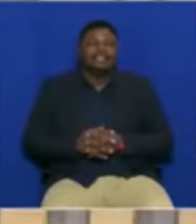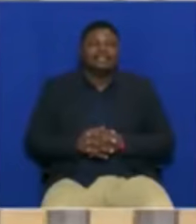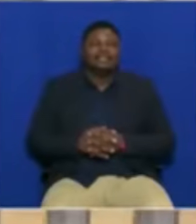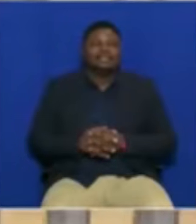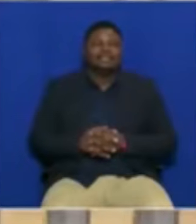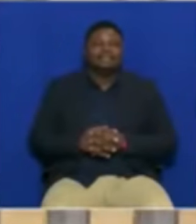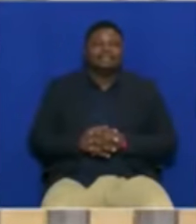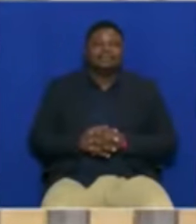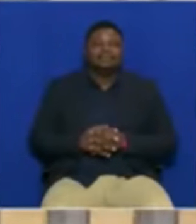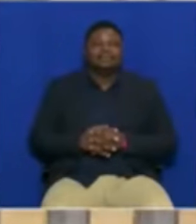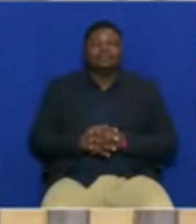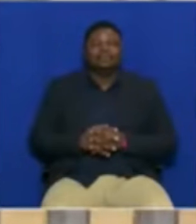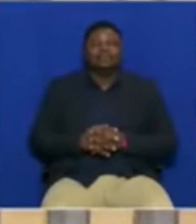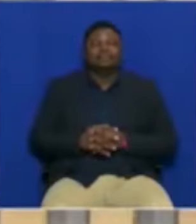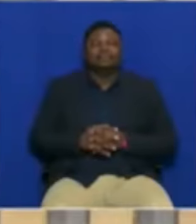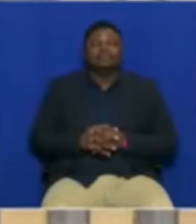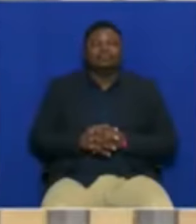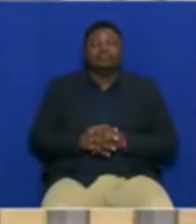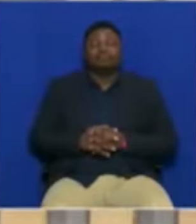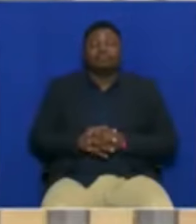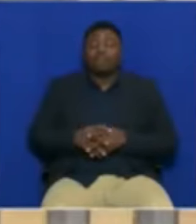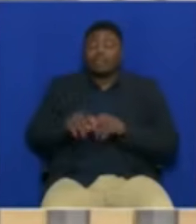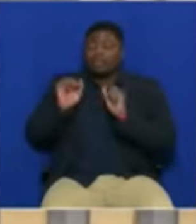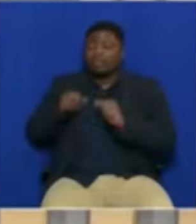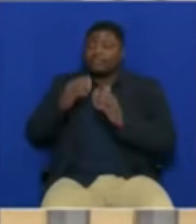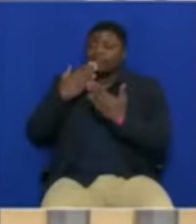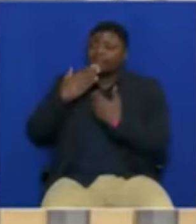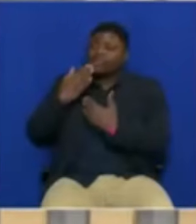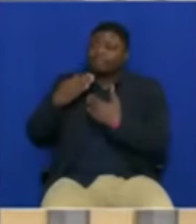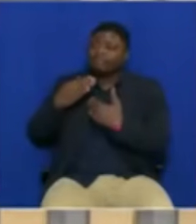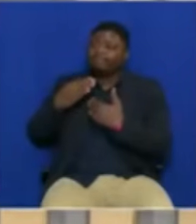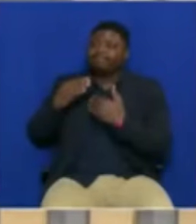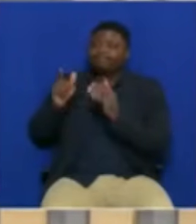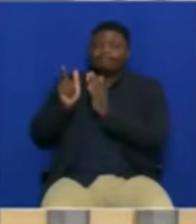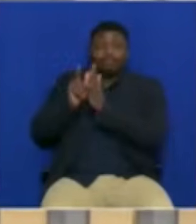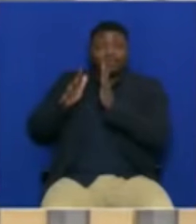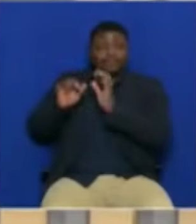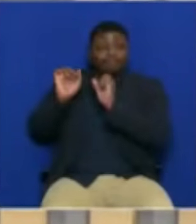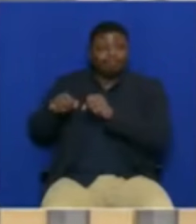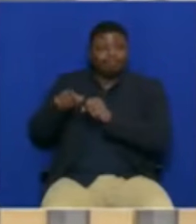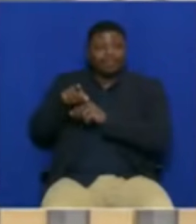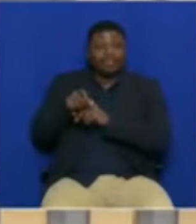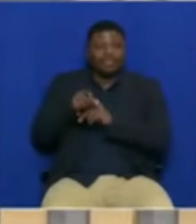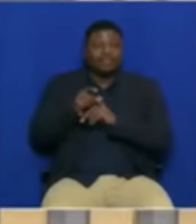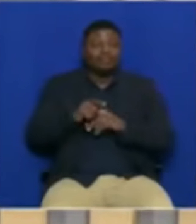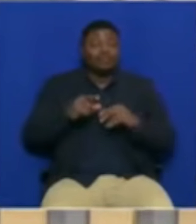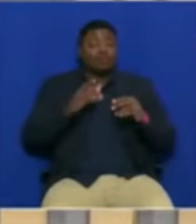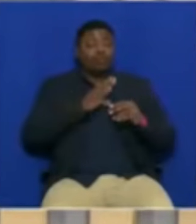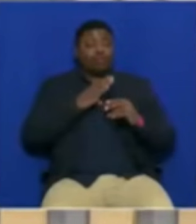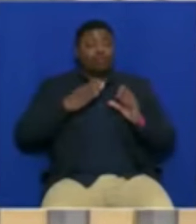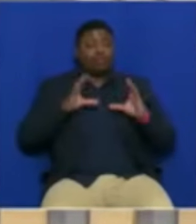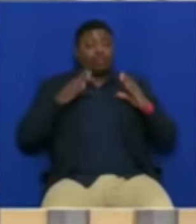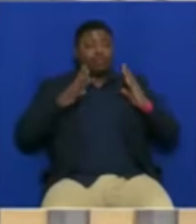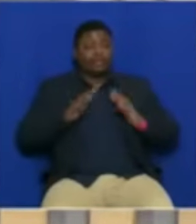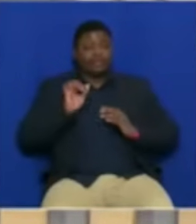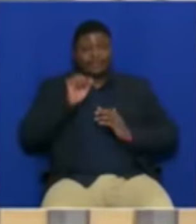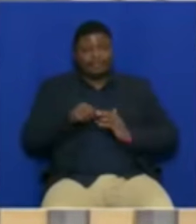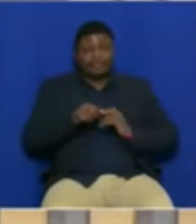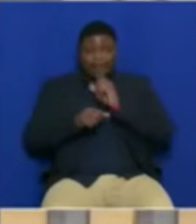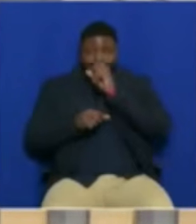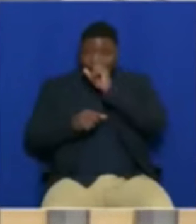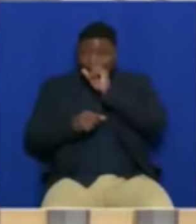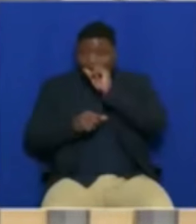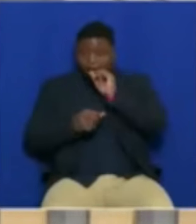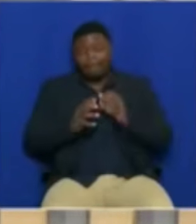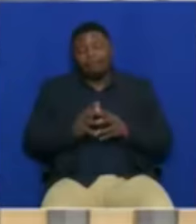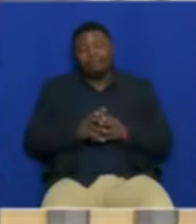Thank you, Council Chair. Thank you. Commissioners. I think it will give us a better understanding from when we started with the